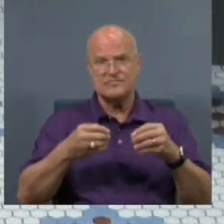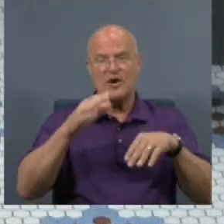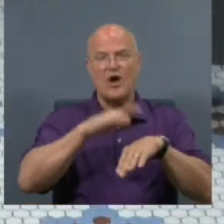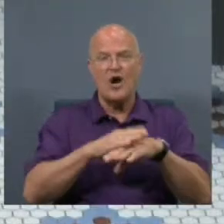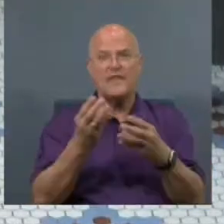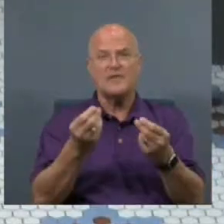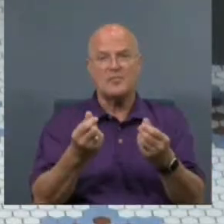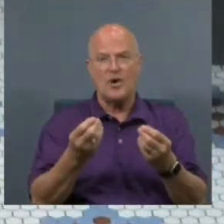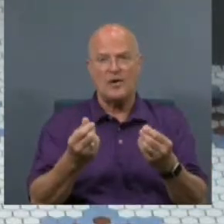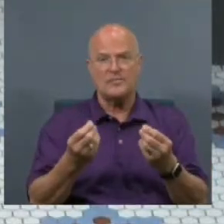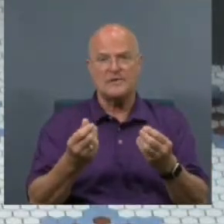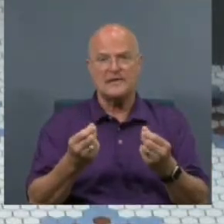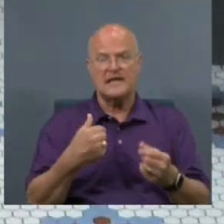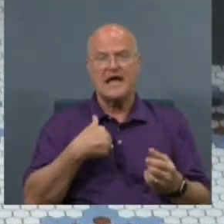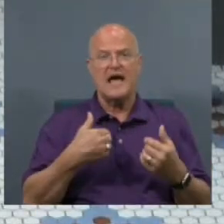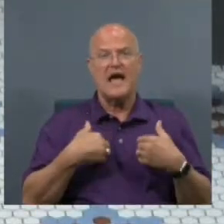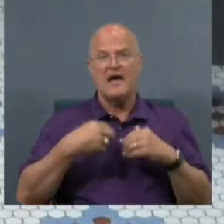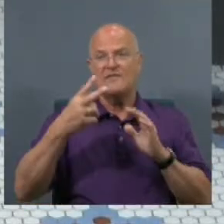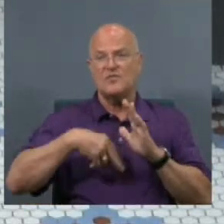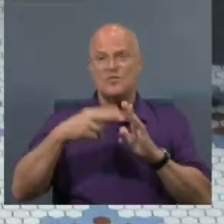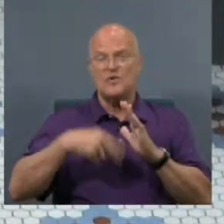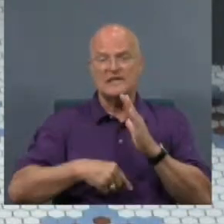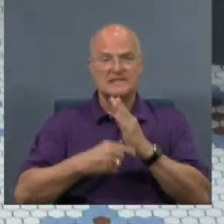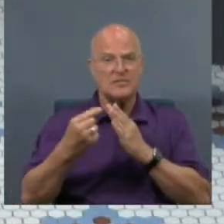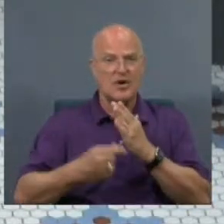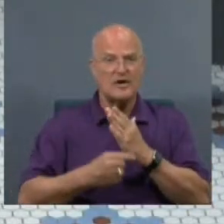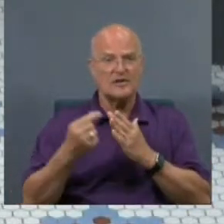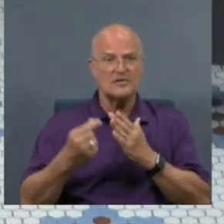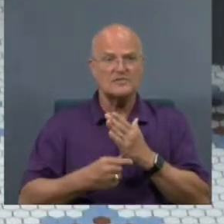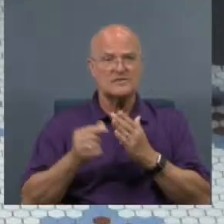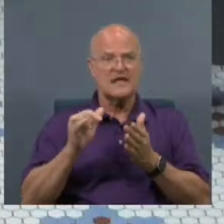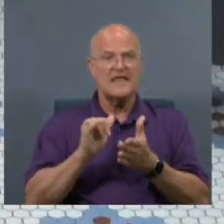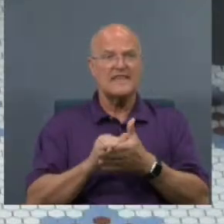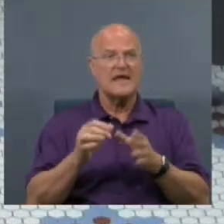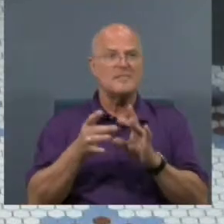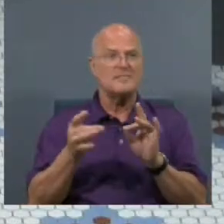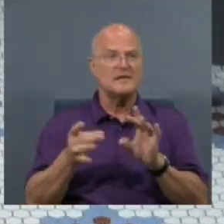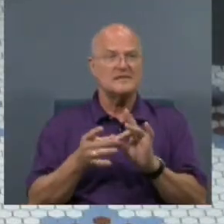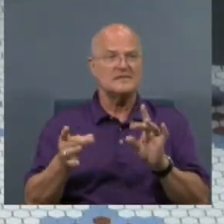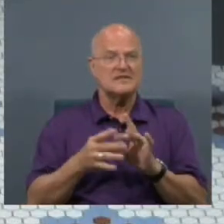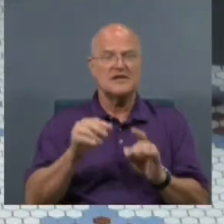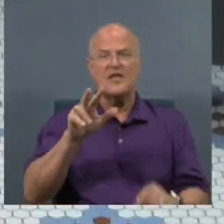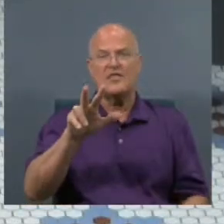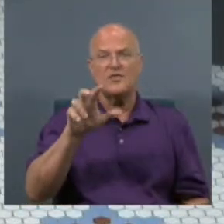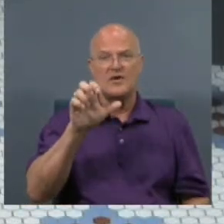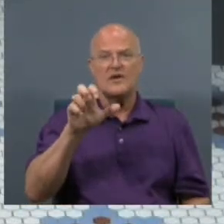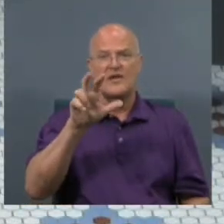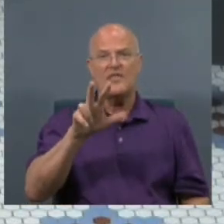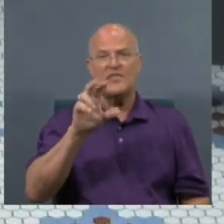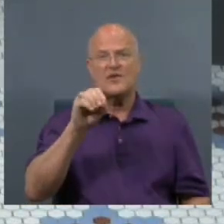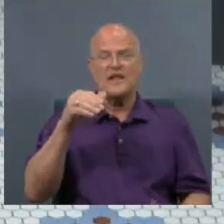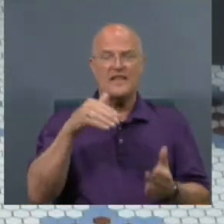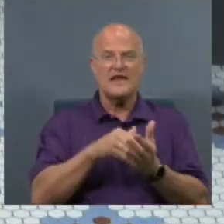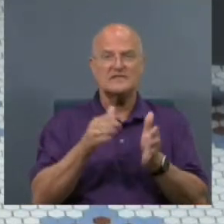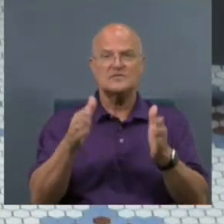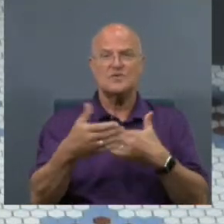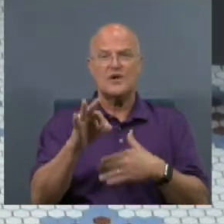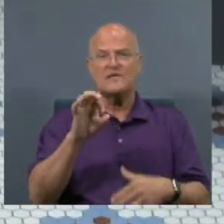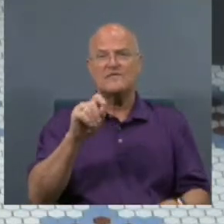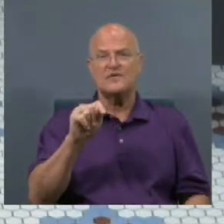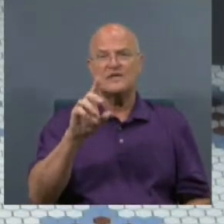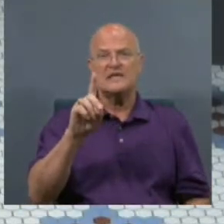the property. I have read some articles that mentioned a 330,000 square foot data